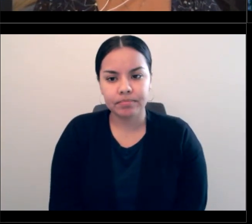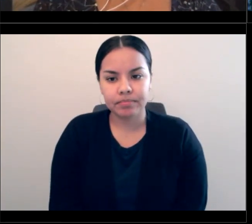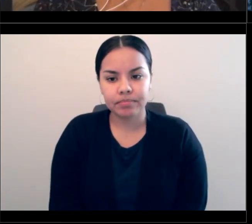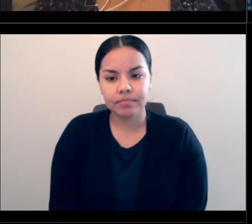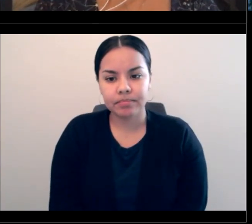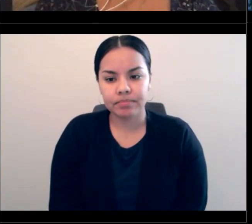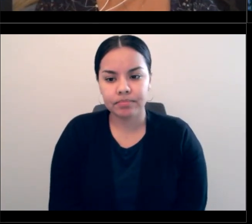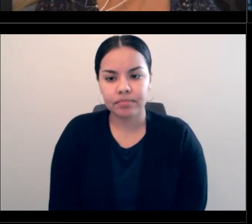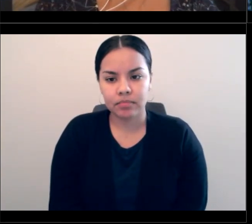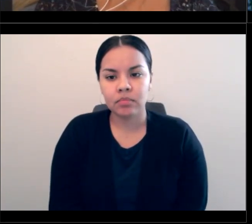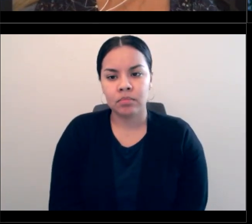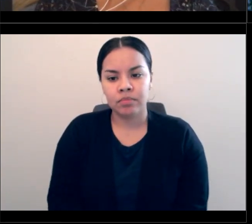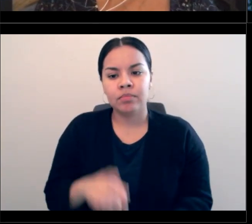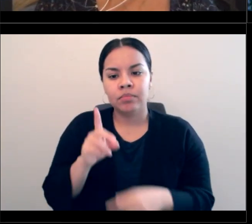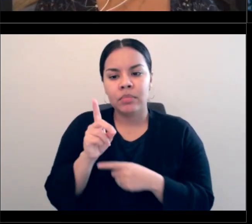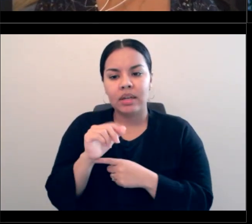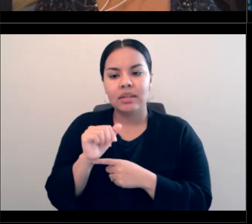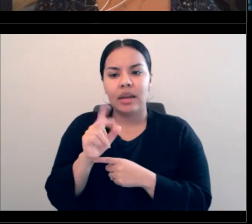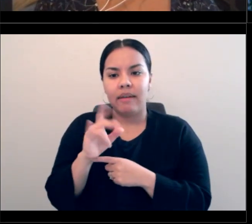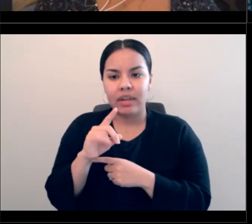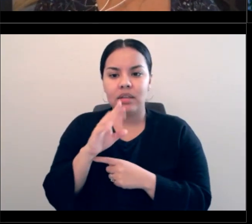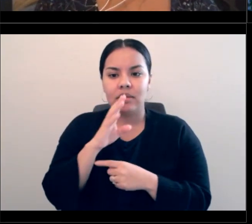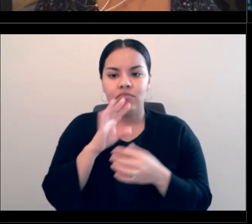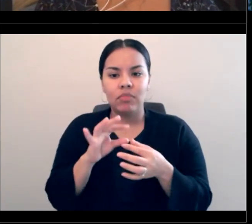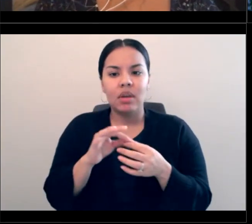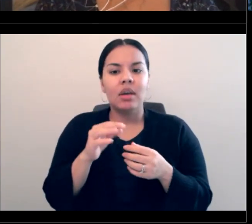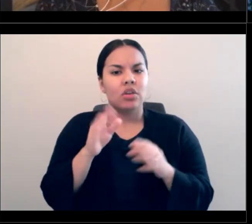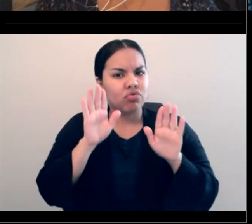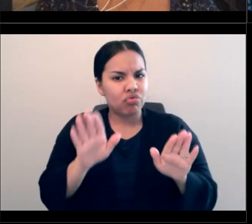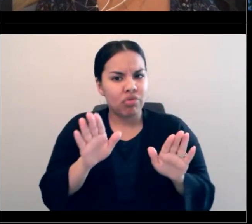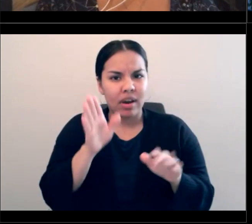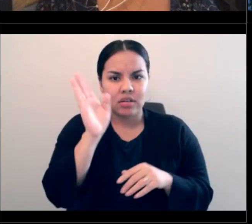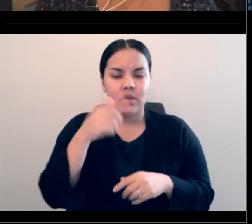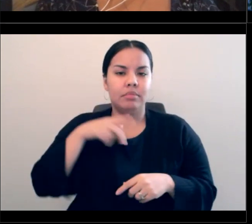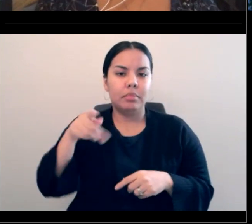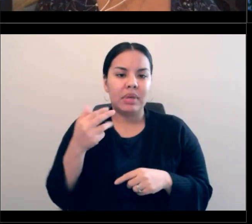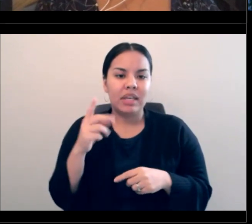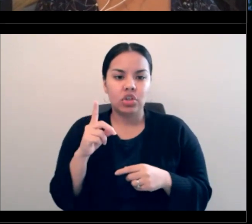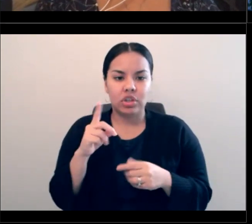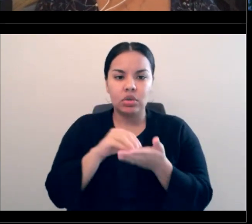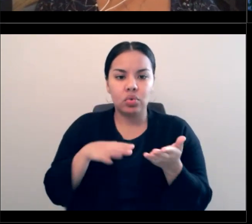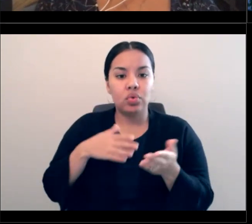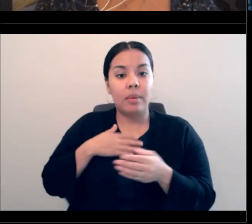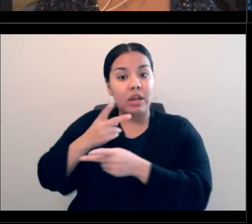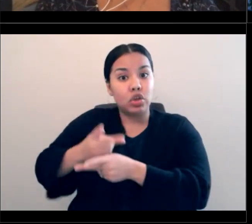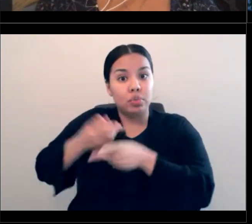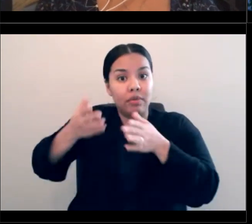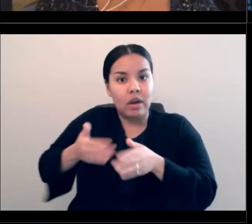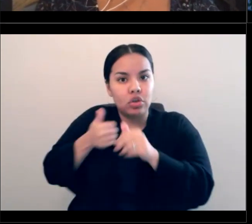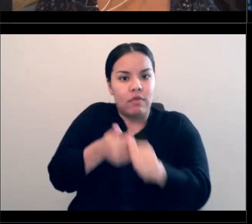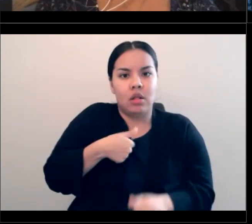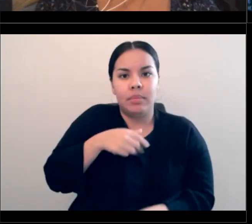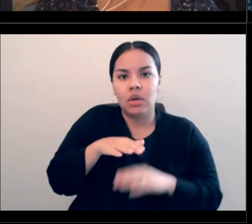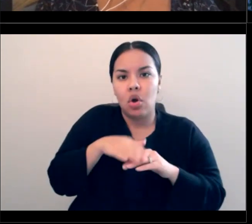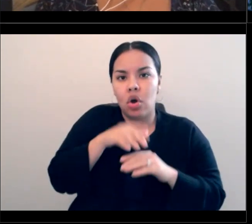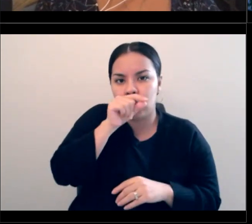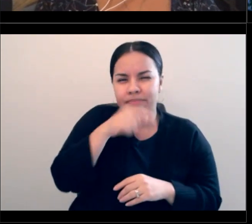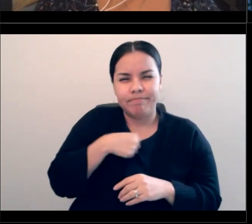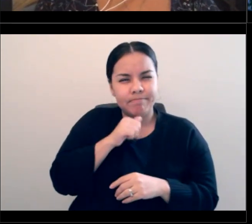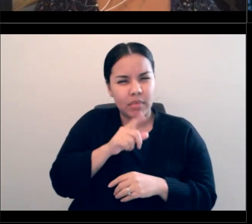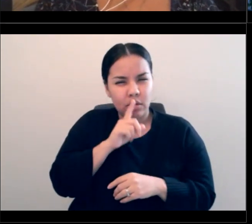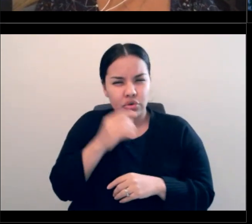Okay, here's another question. Great talk. I am a PhD student. My supervisor follows me on Twitter. I'm not sure whether to tweet about